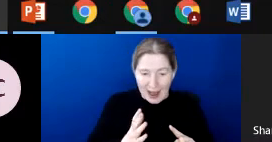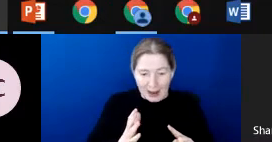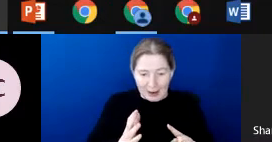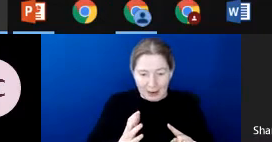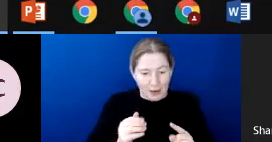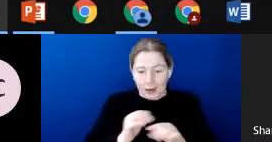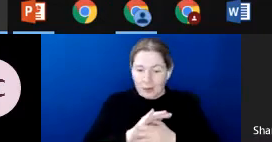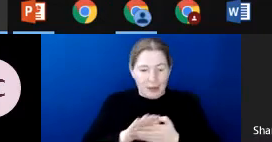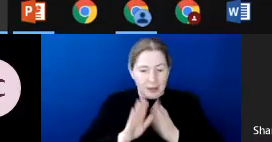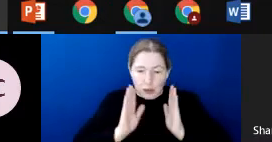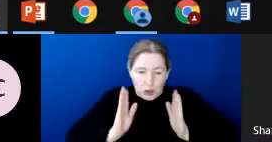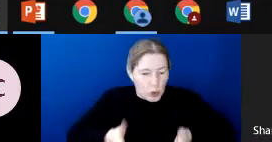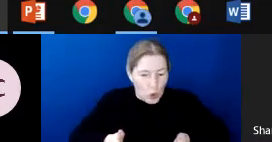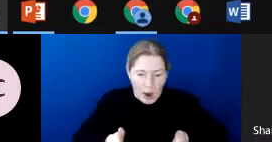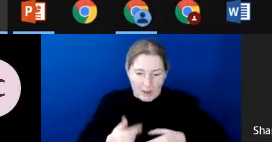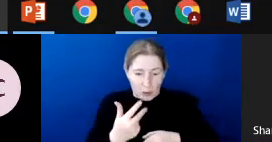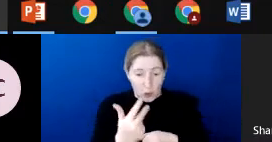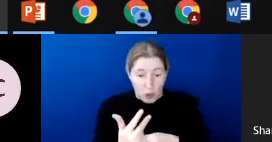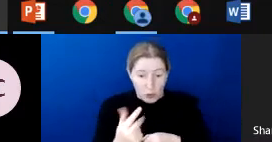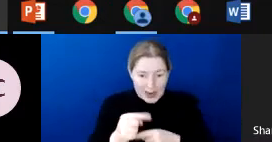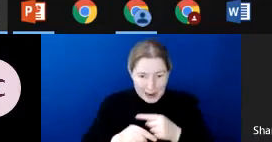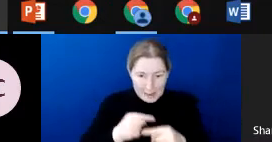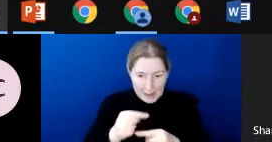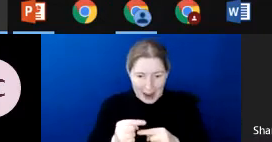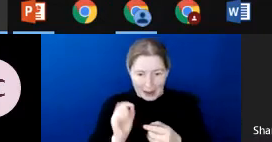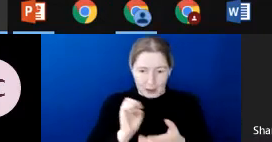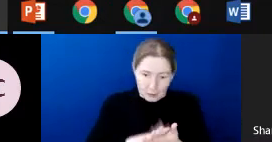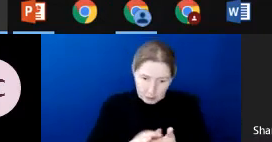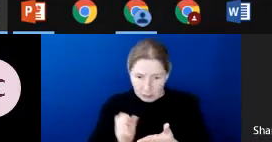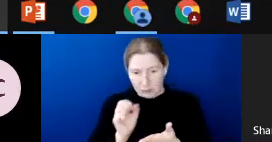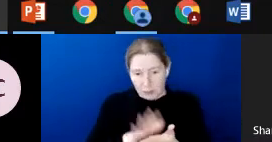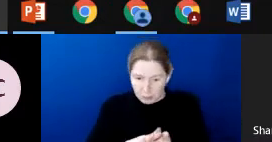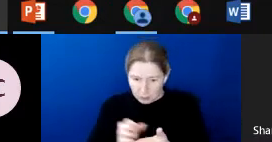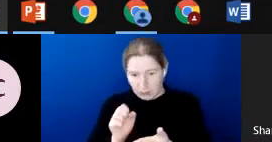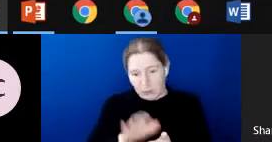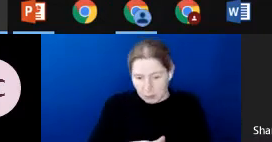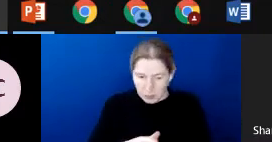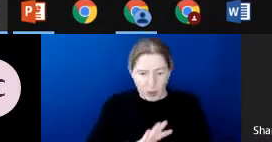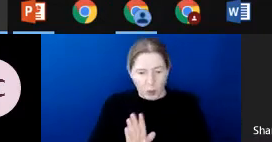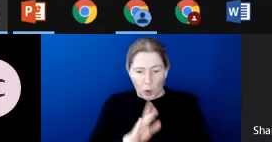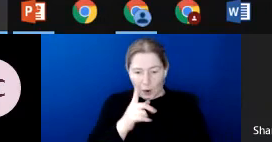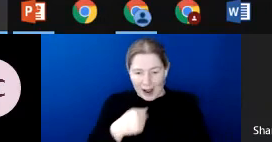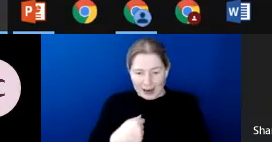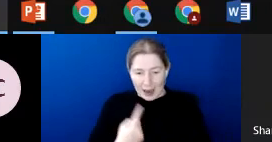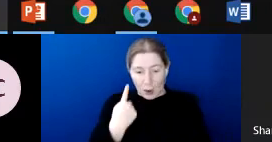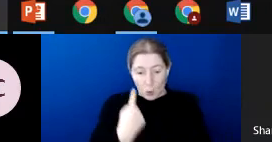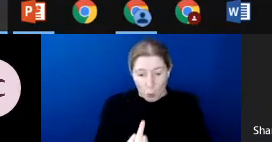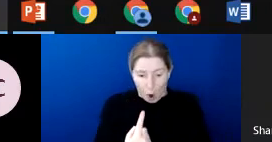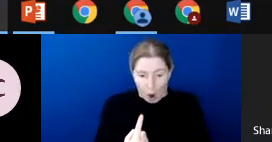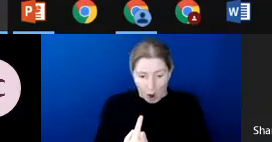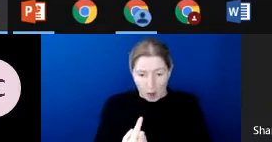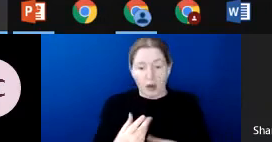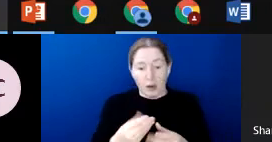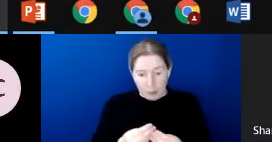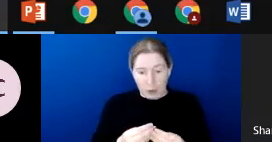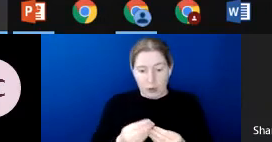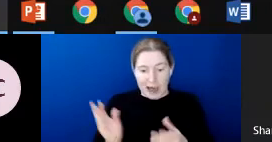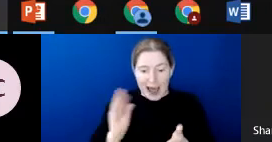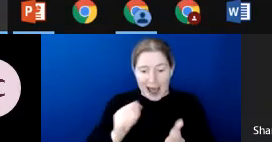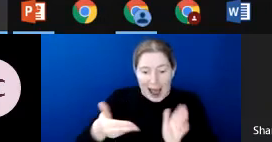3 mileages, I could simply just do 1 and have several stop during the route.